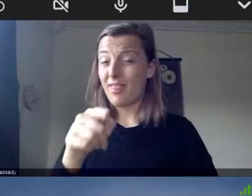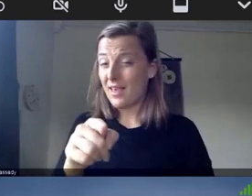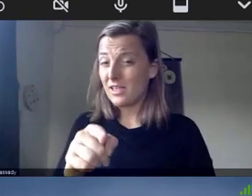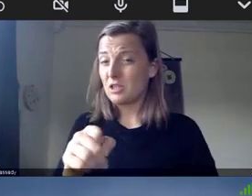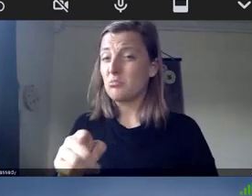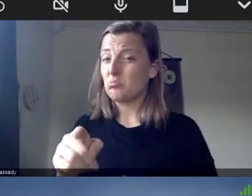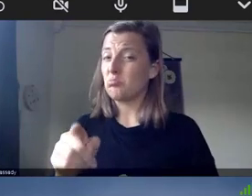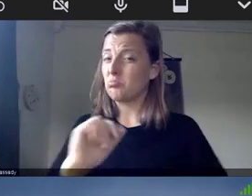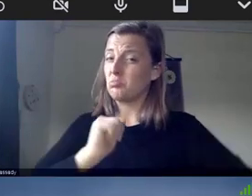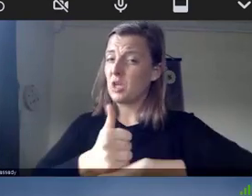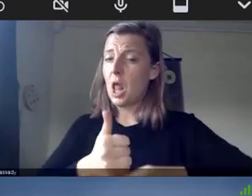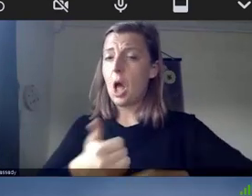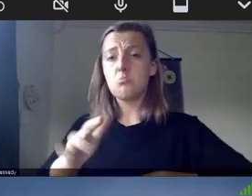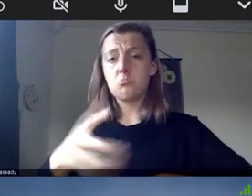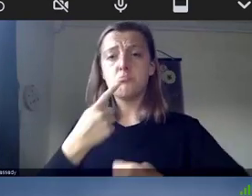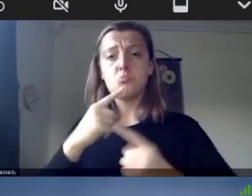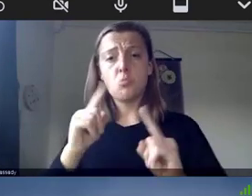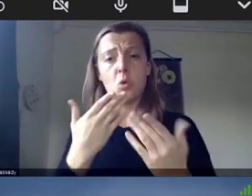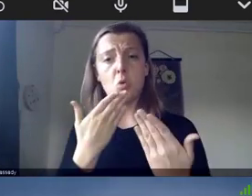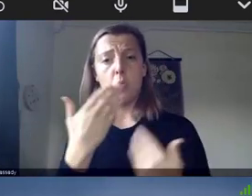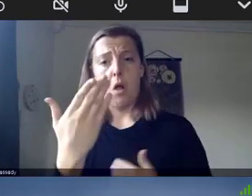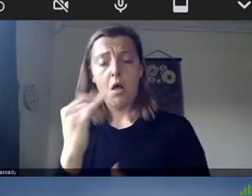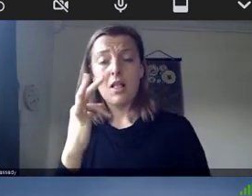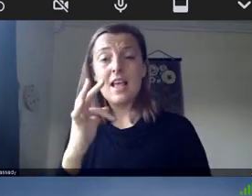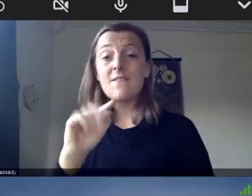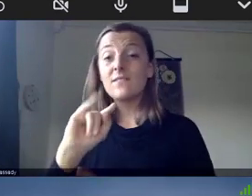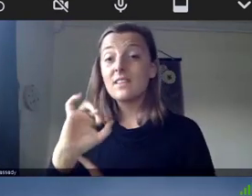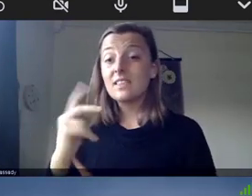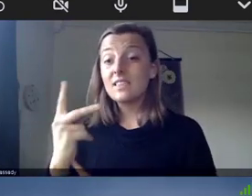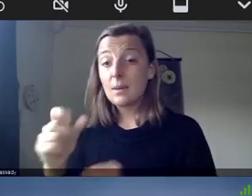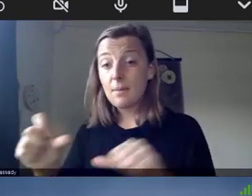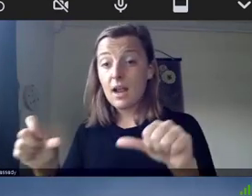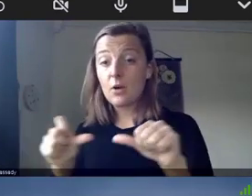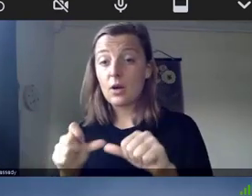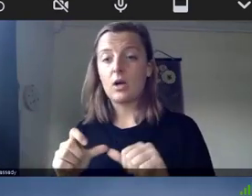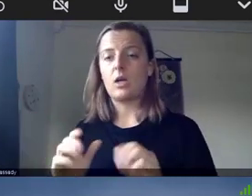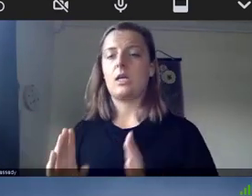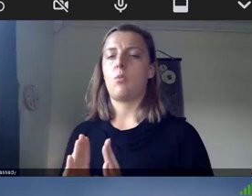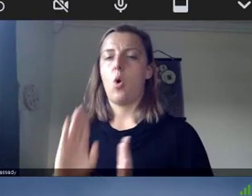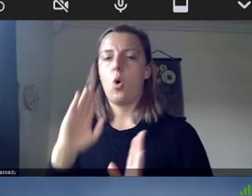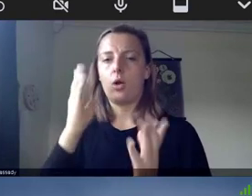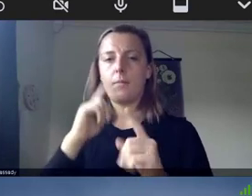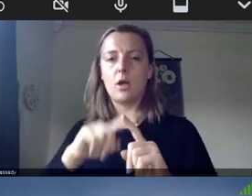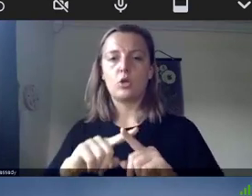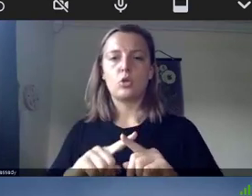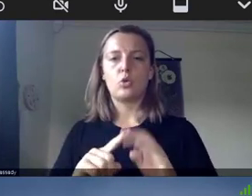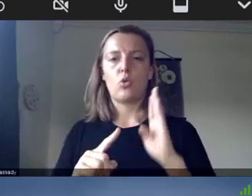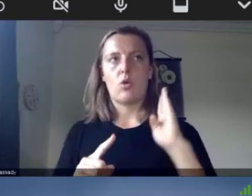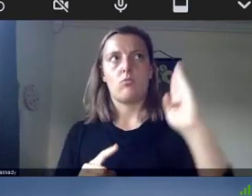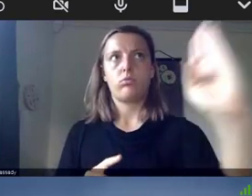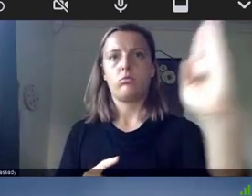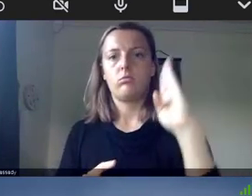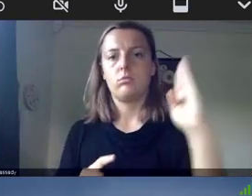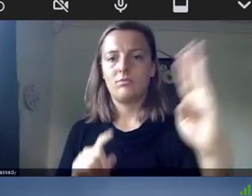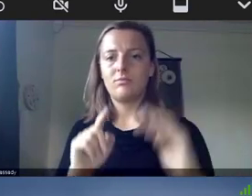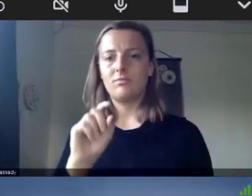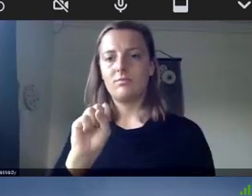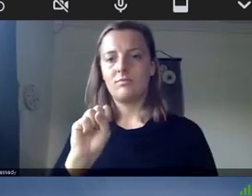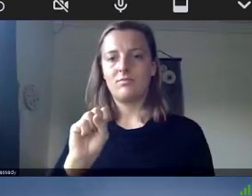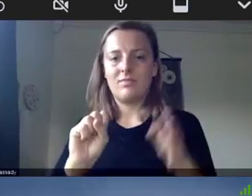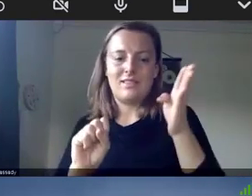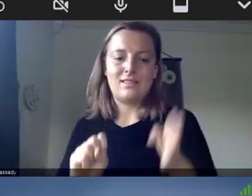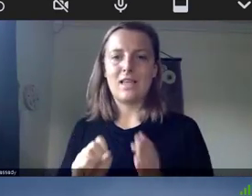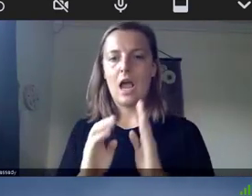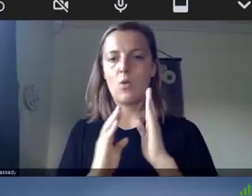small relative to the area of the sidewalls of your fin. So here we can get an equation